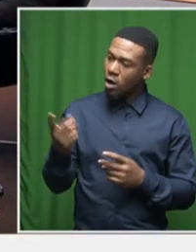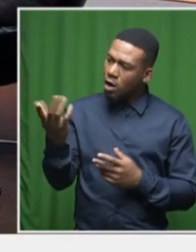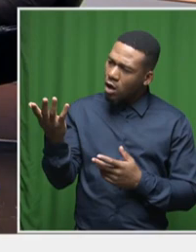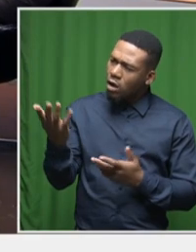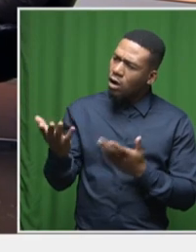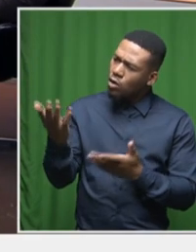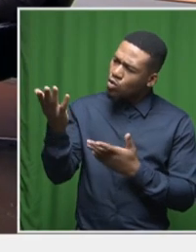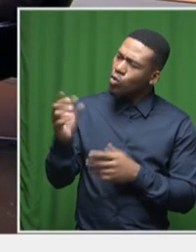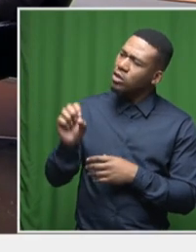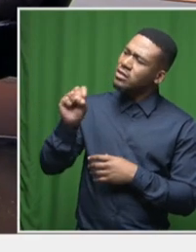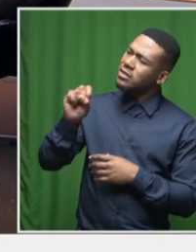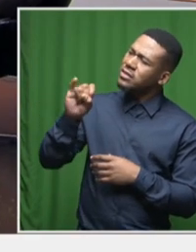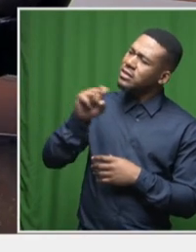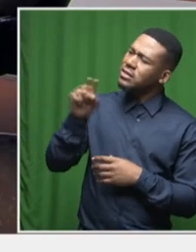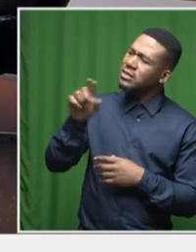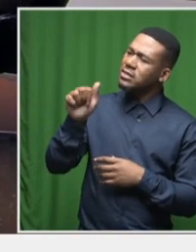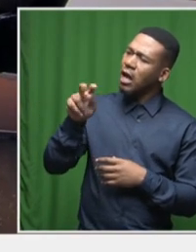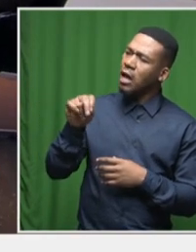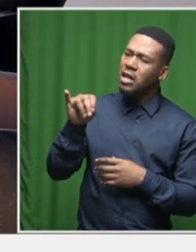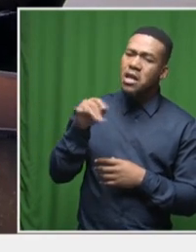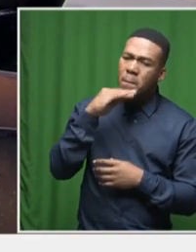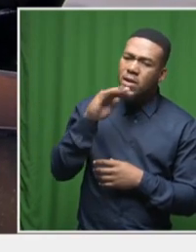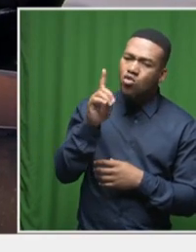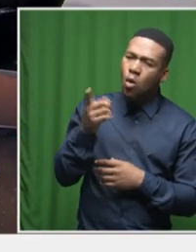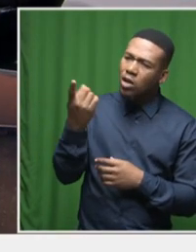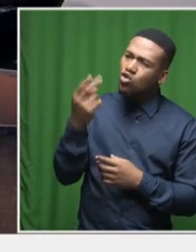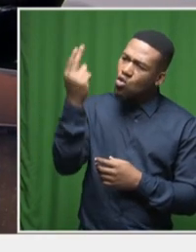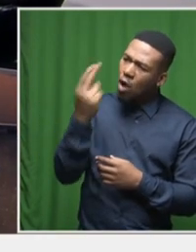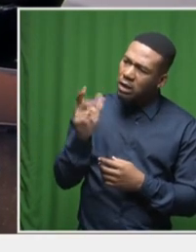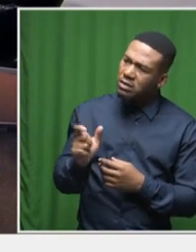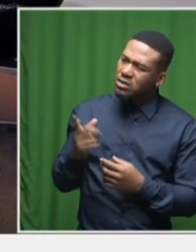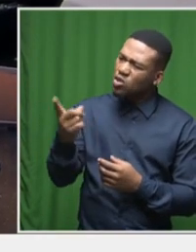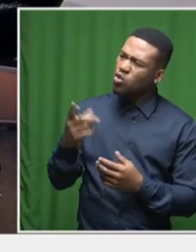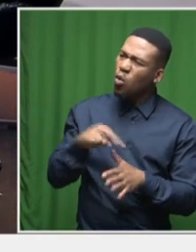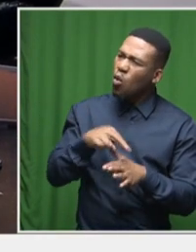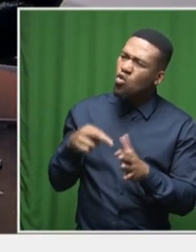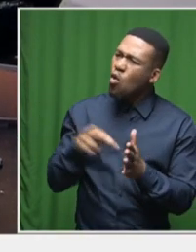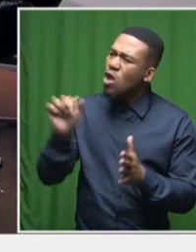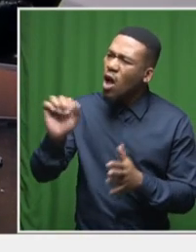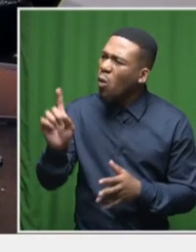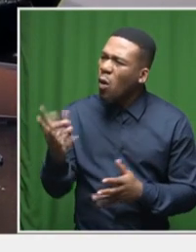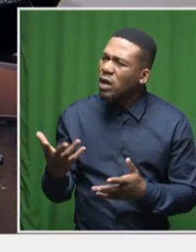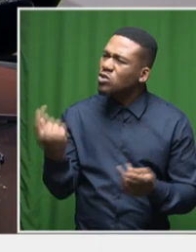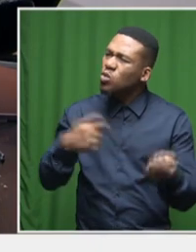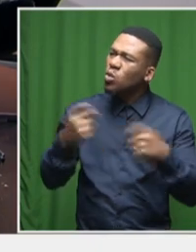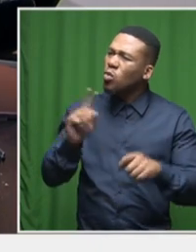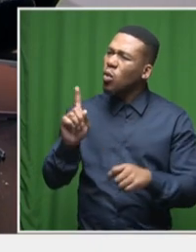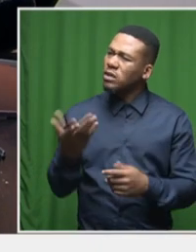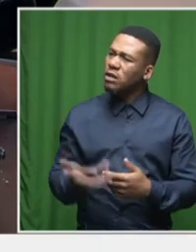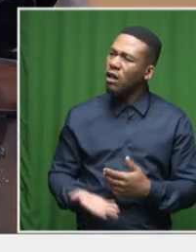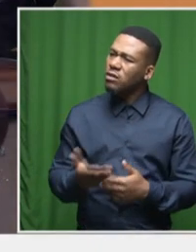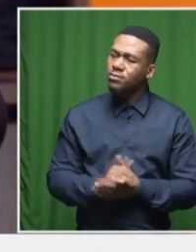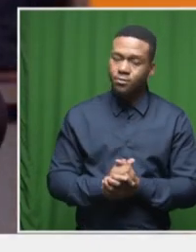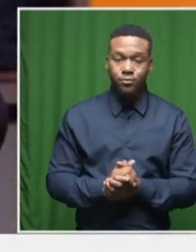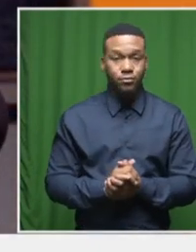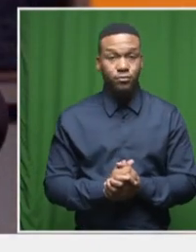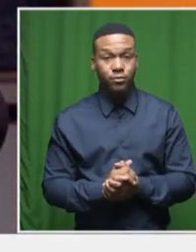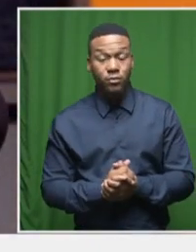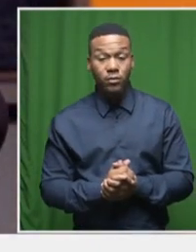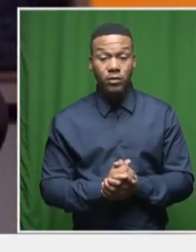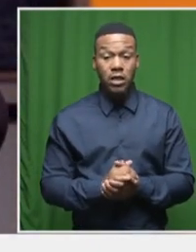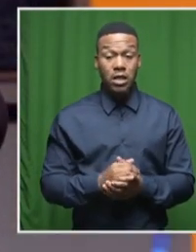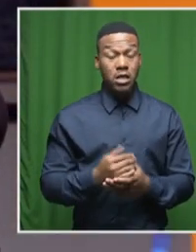you as an artist to be a part of this exhibition? And what's your role? What's your contribution? My contribution is